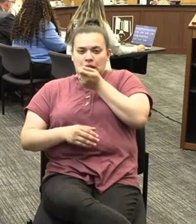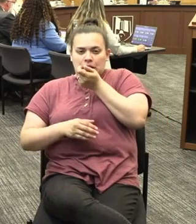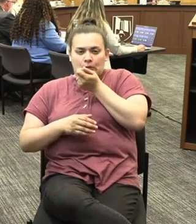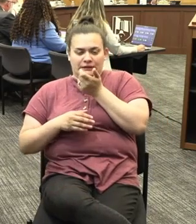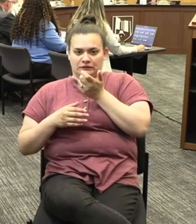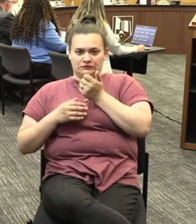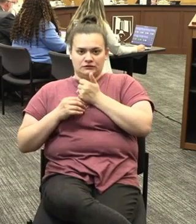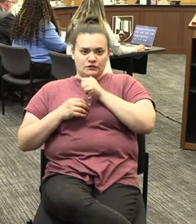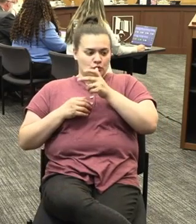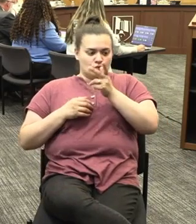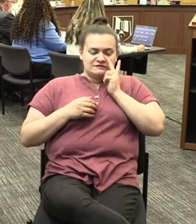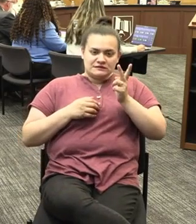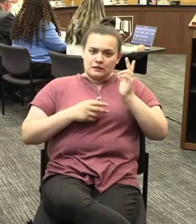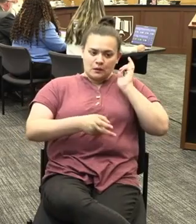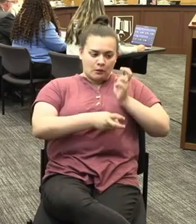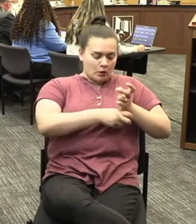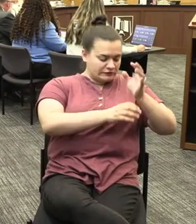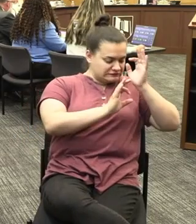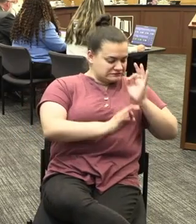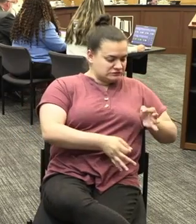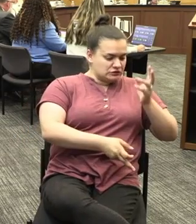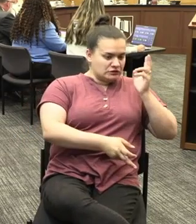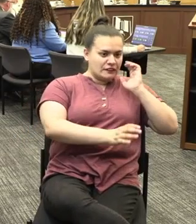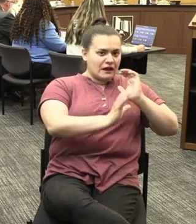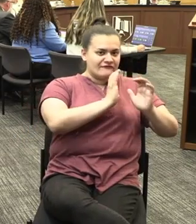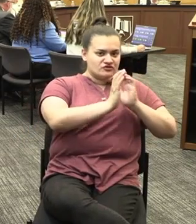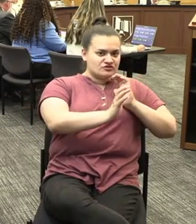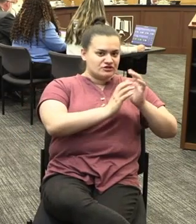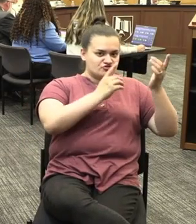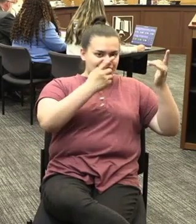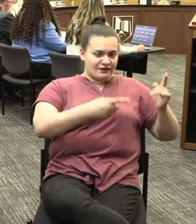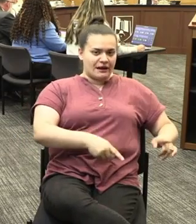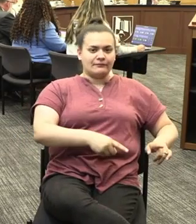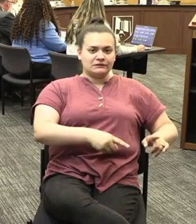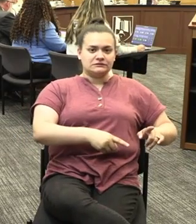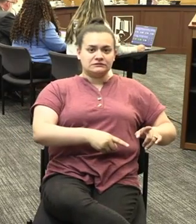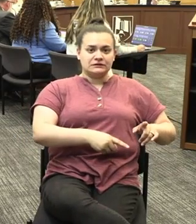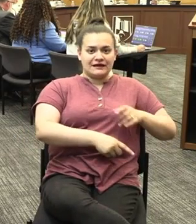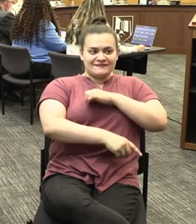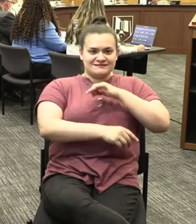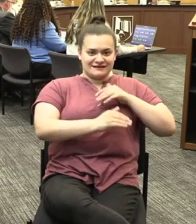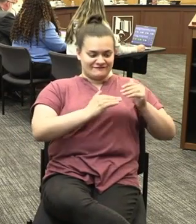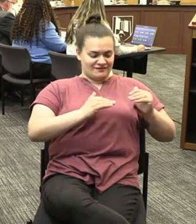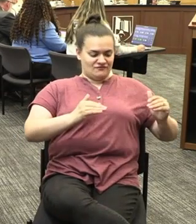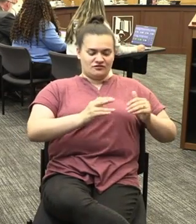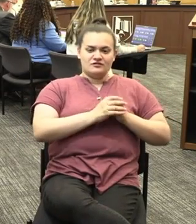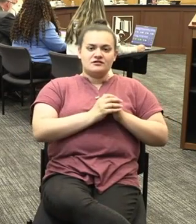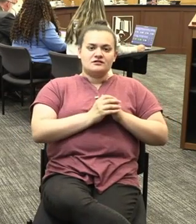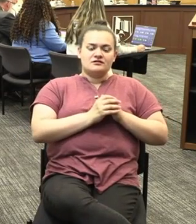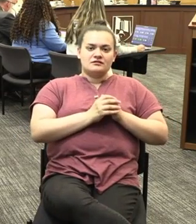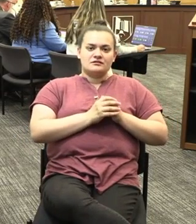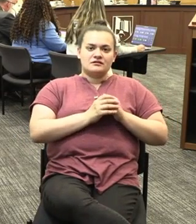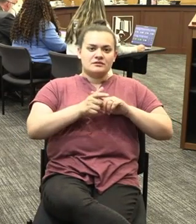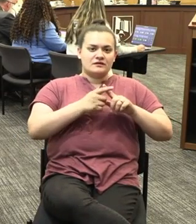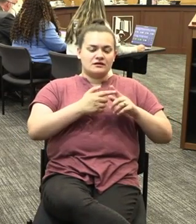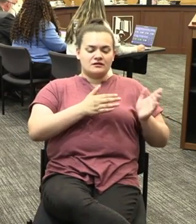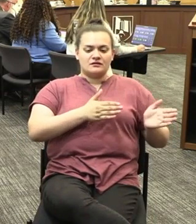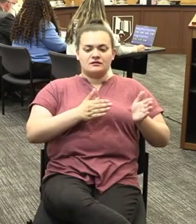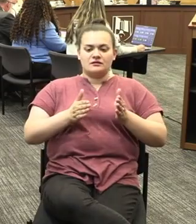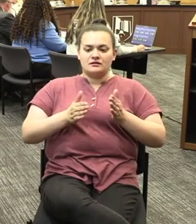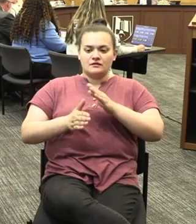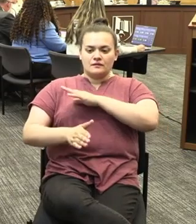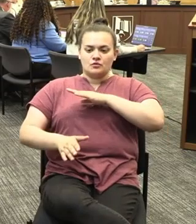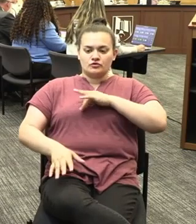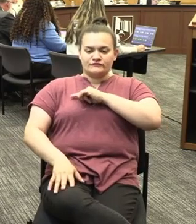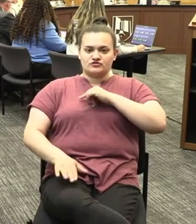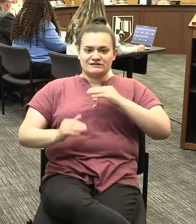don't see the hard decisions and hard conversations that happen at a staff level. But to then move it on to the Board of